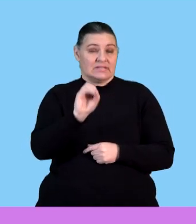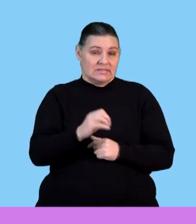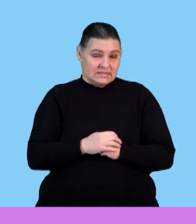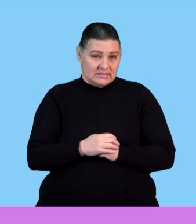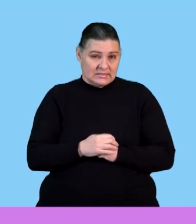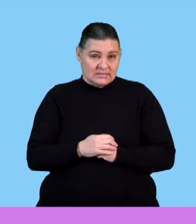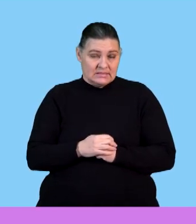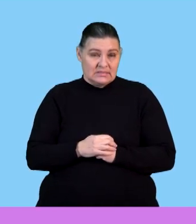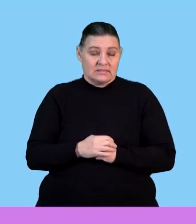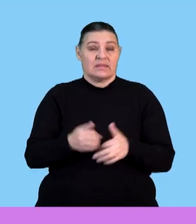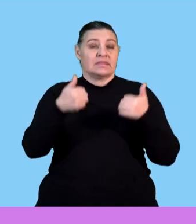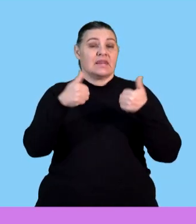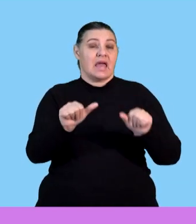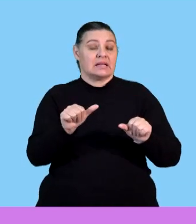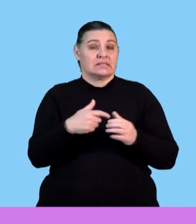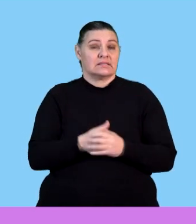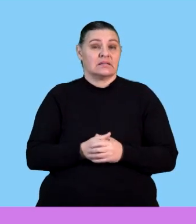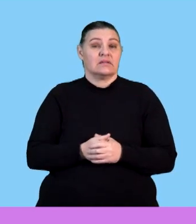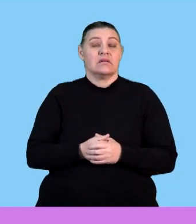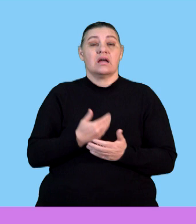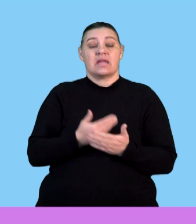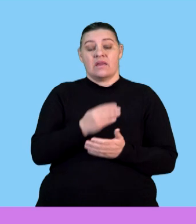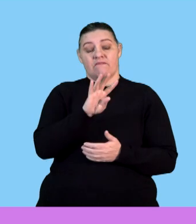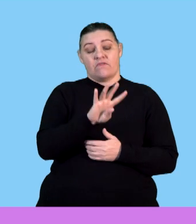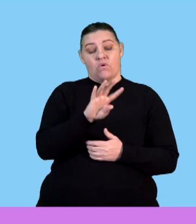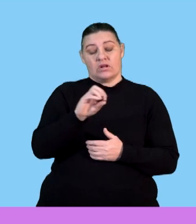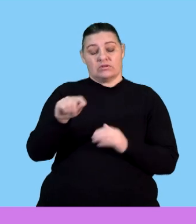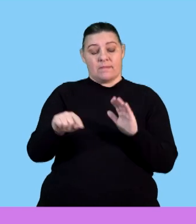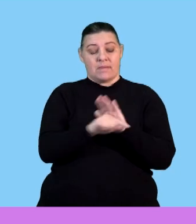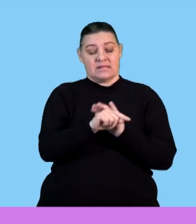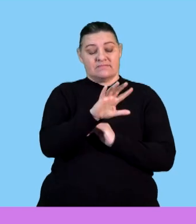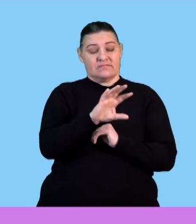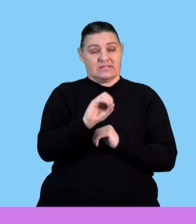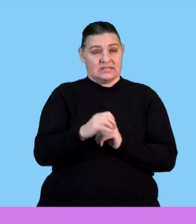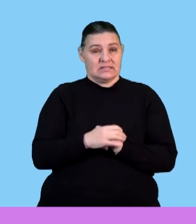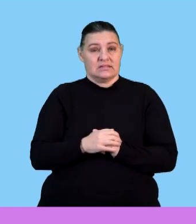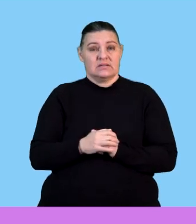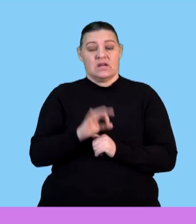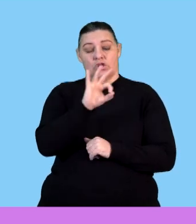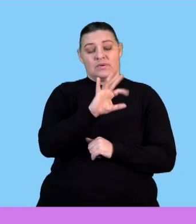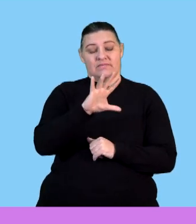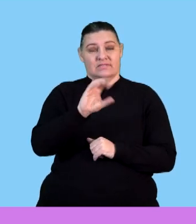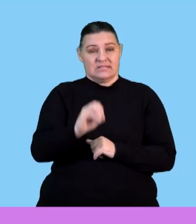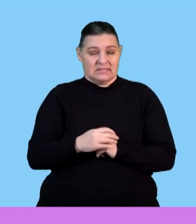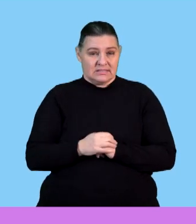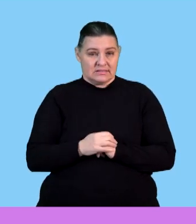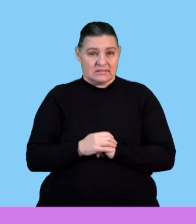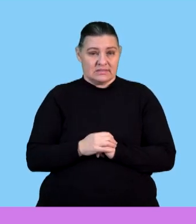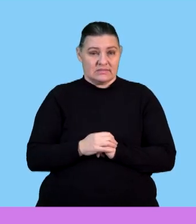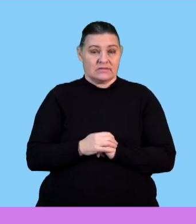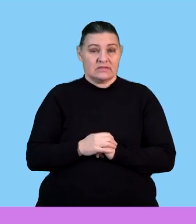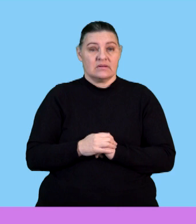50. Then, of course, with the next block, you've got to take 400 minus 50. That's